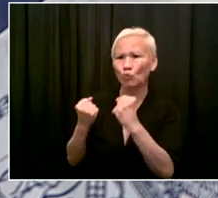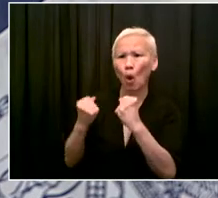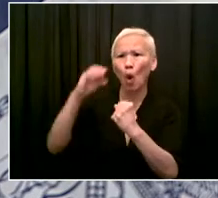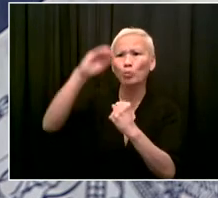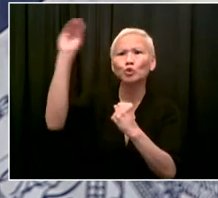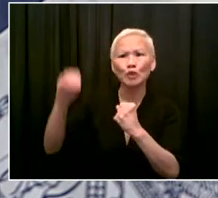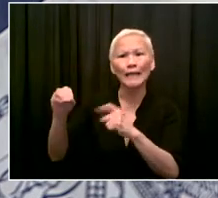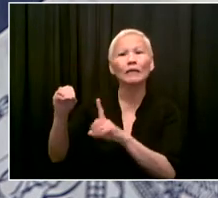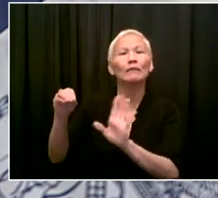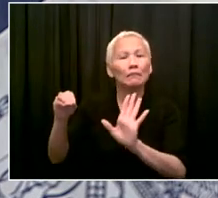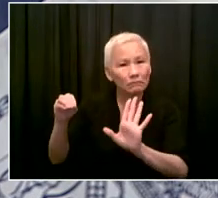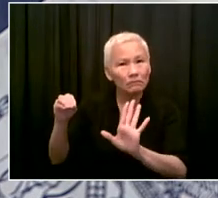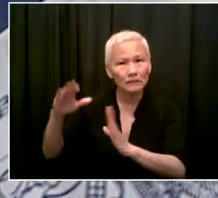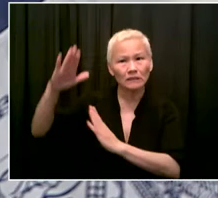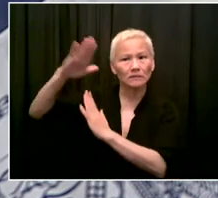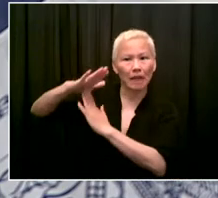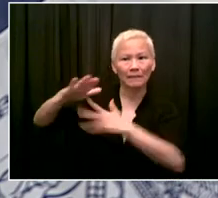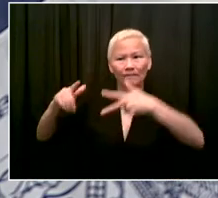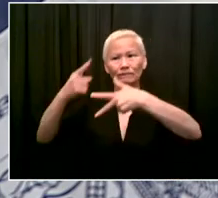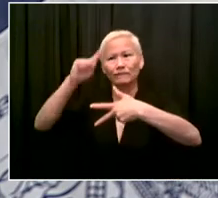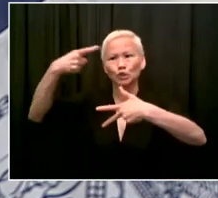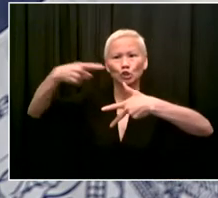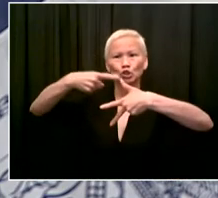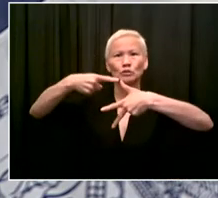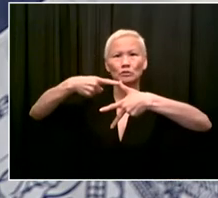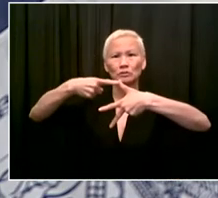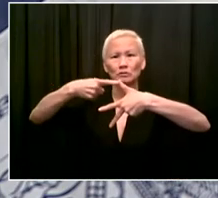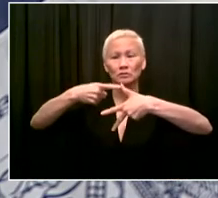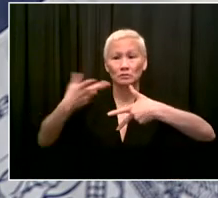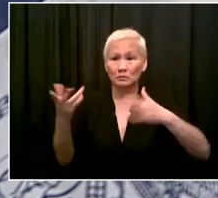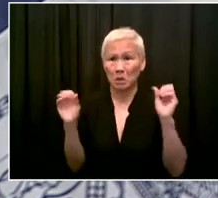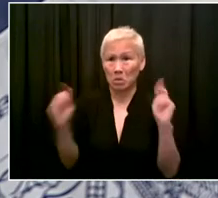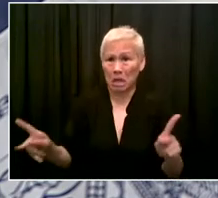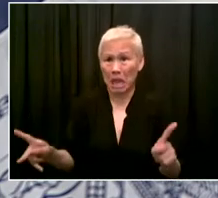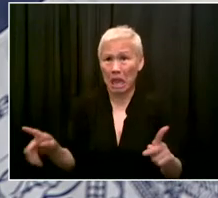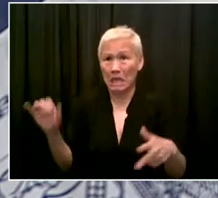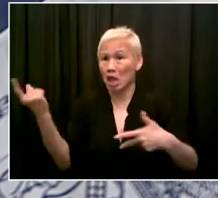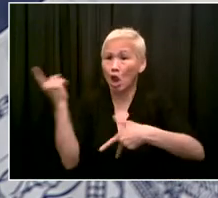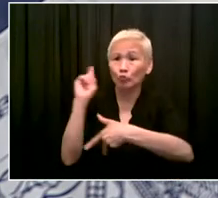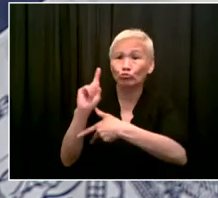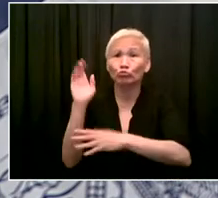on, I think everyone has to recognize that there's a lot more to play out in this process.